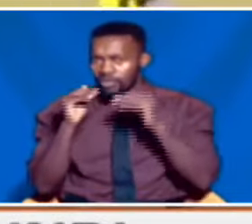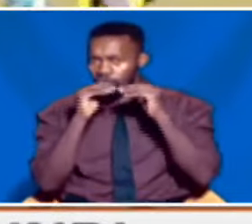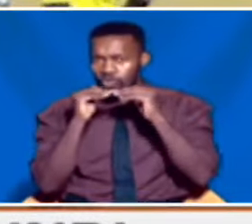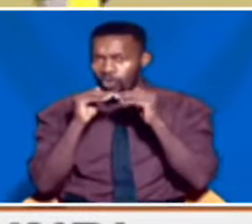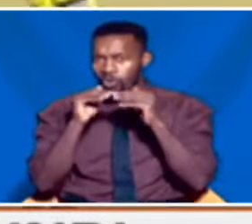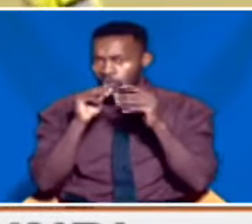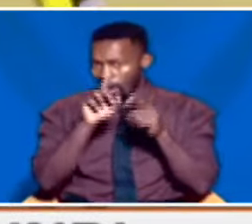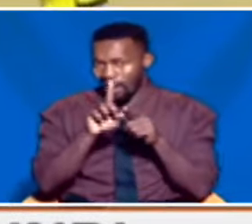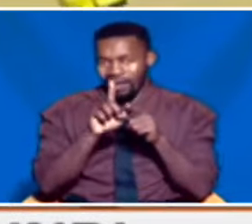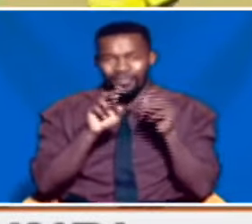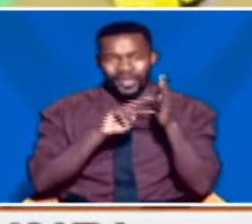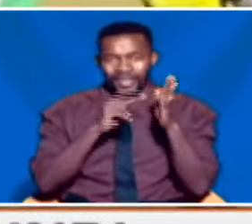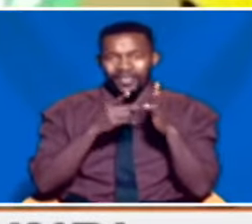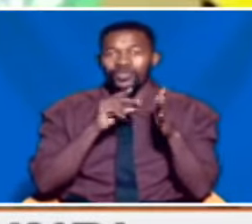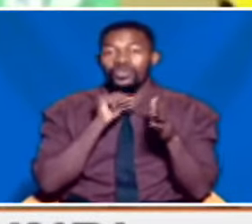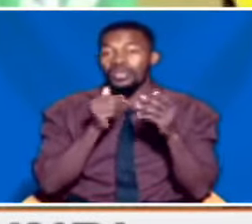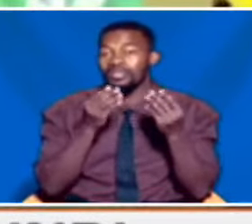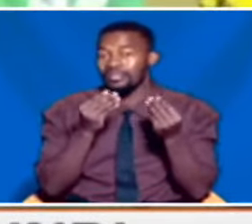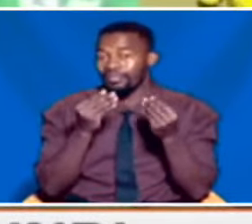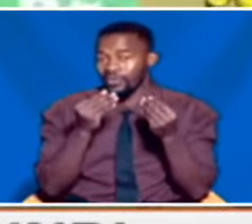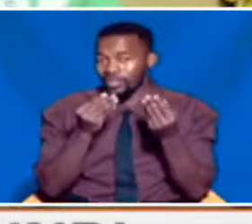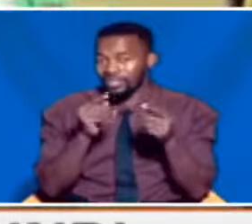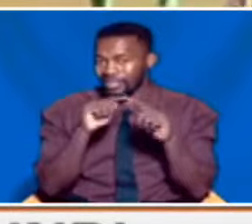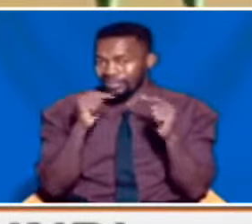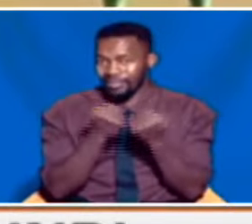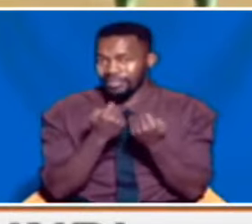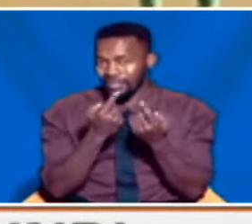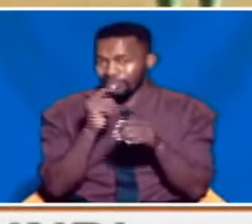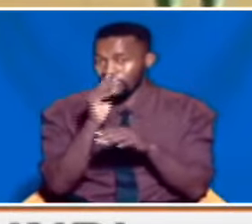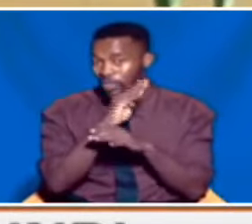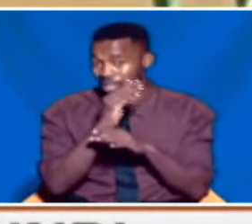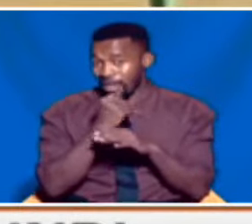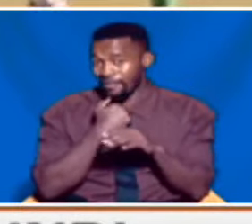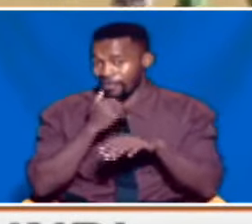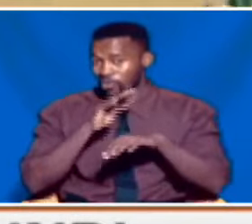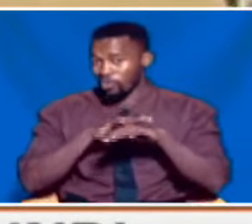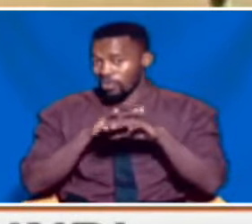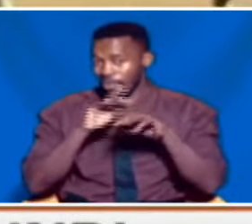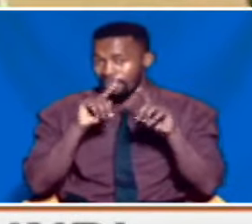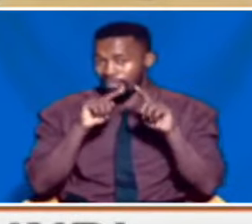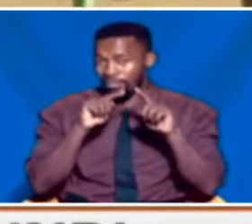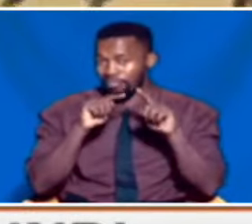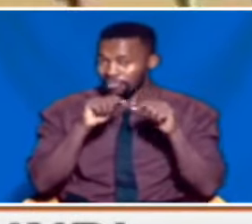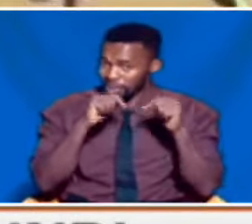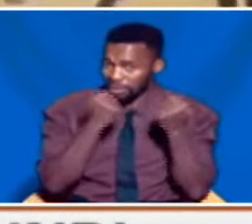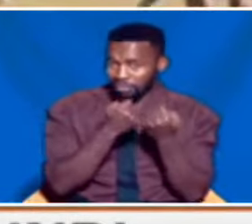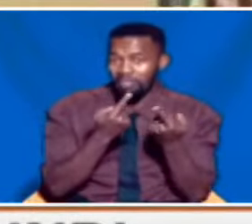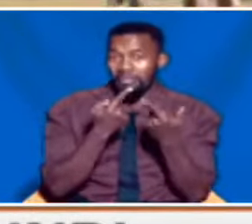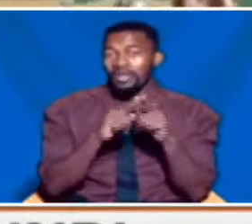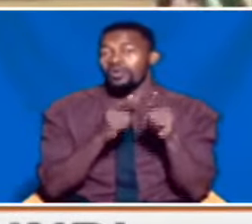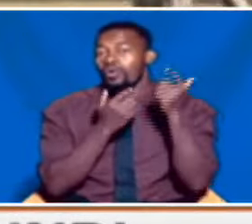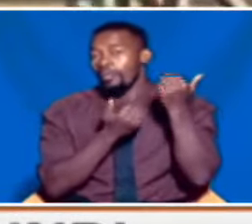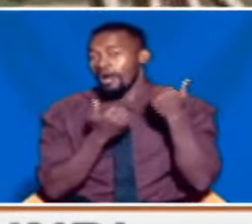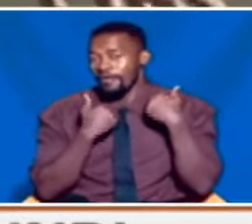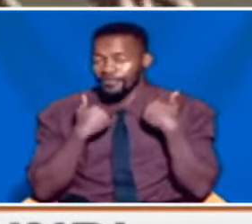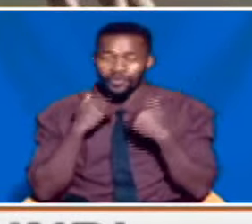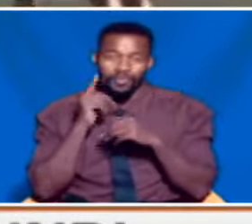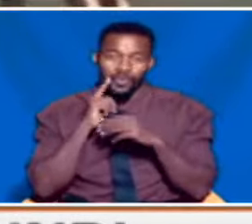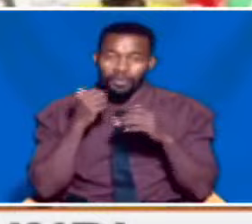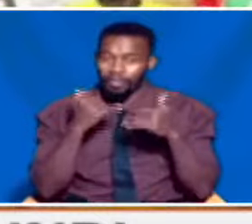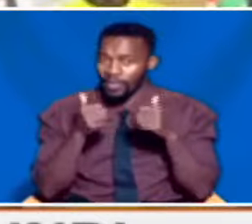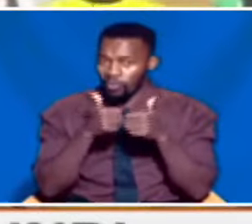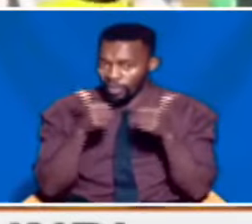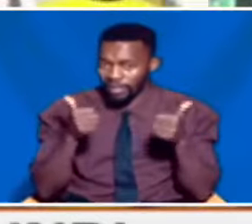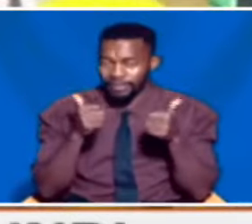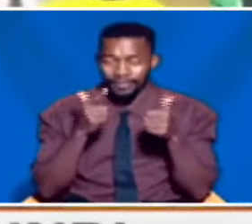rahisi ni timu ambayo wako na wachezaji wazuri pia tuna matumaini kwamba kesho tutacheza mchezo mzuri na tutaweza